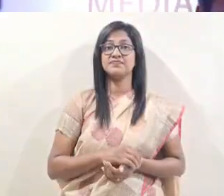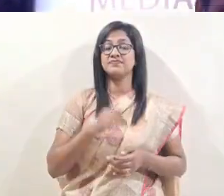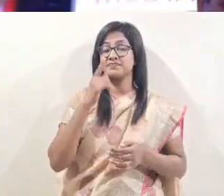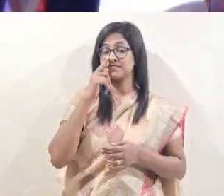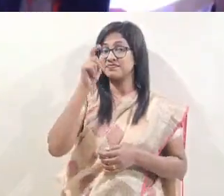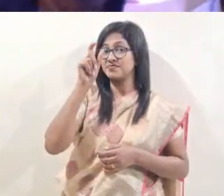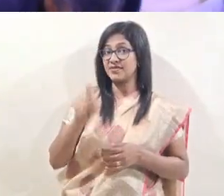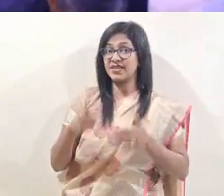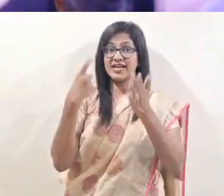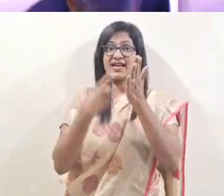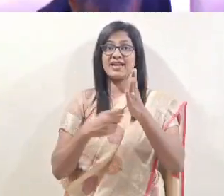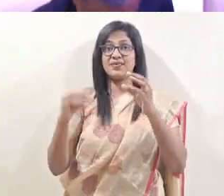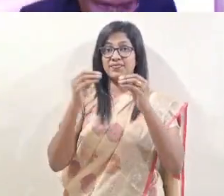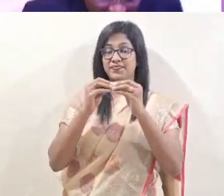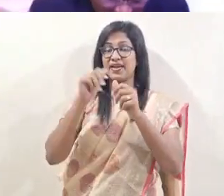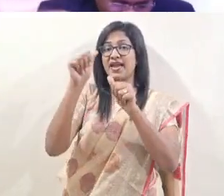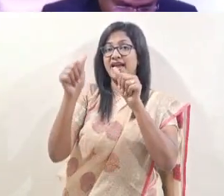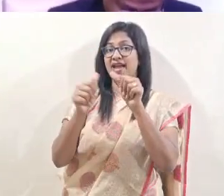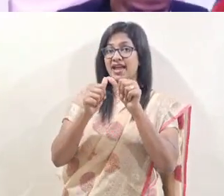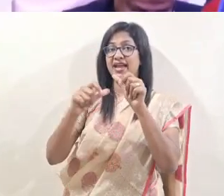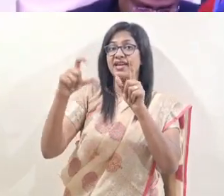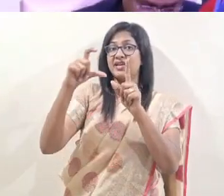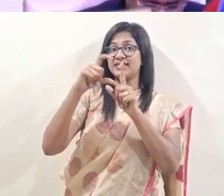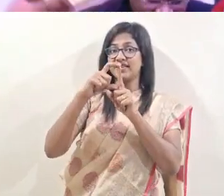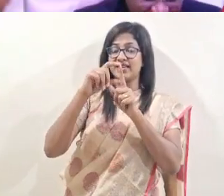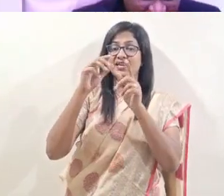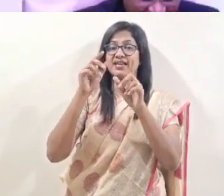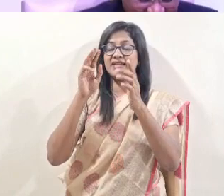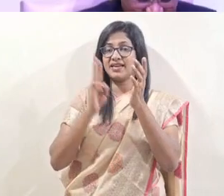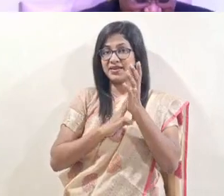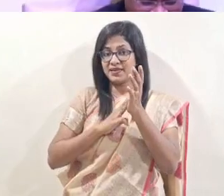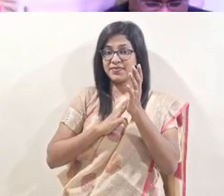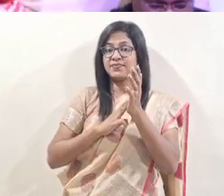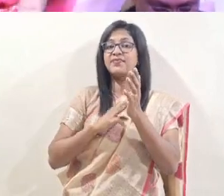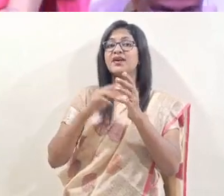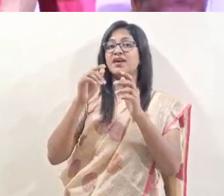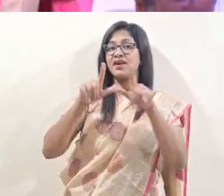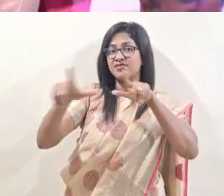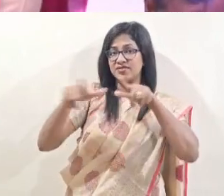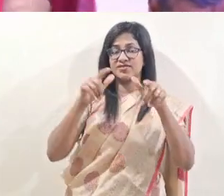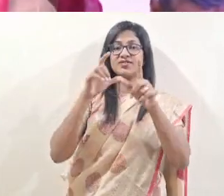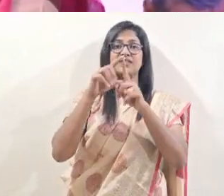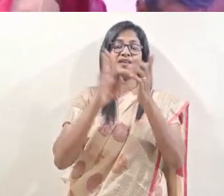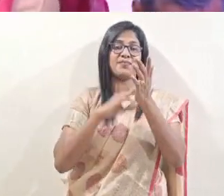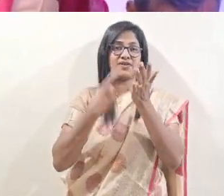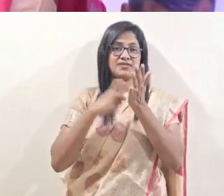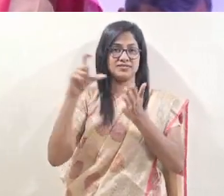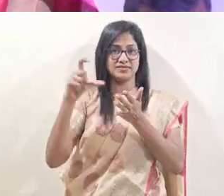Ms. Rashmi Varadwaj, Additional General Manager, Architecture, DMRC.